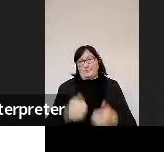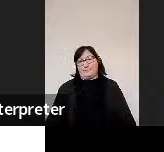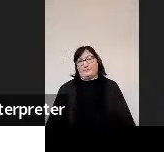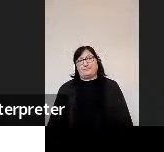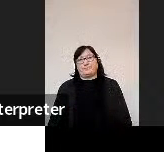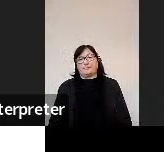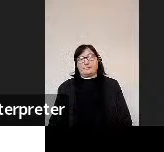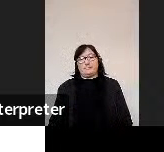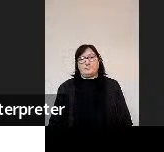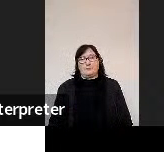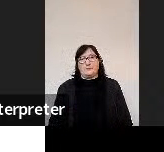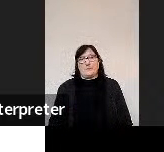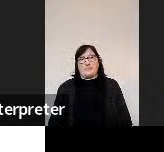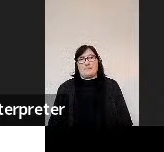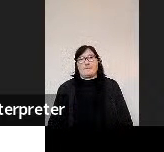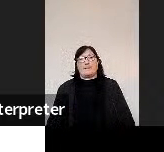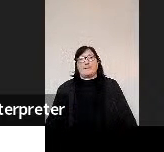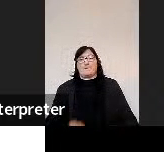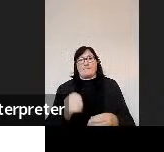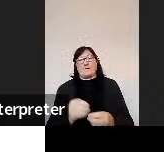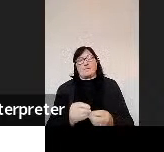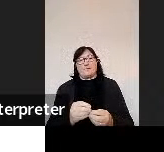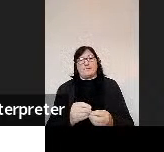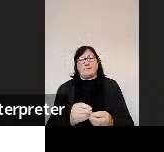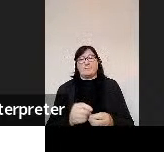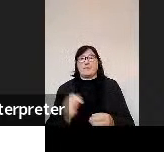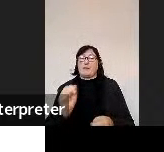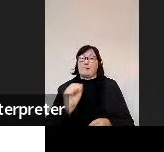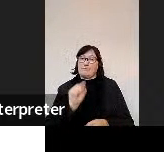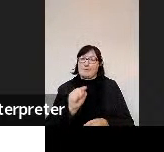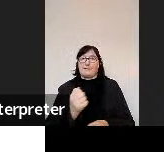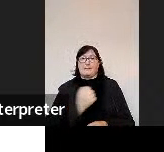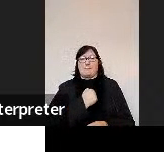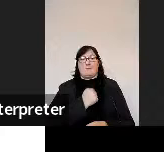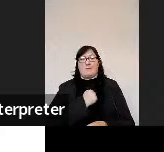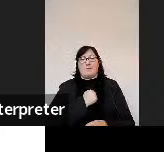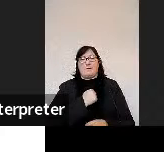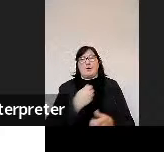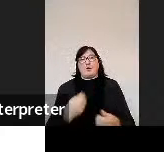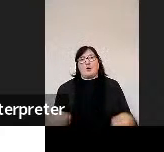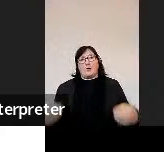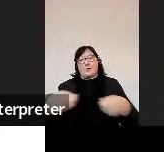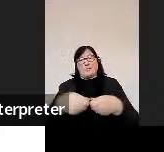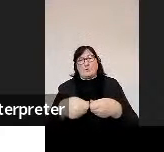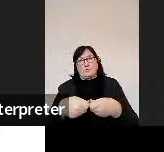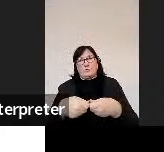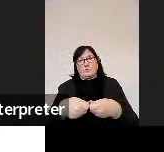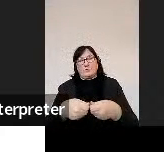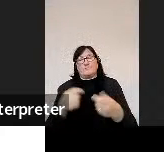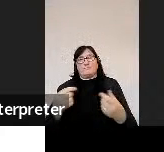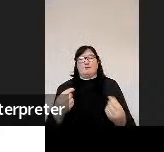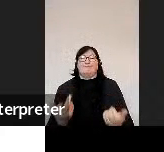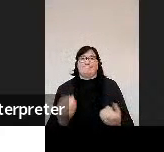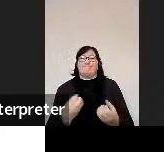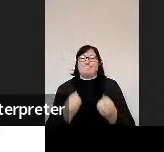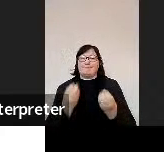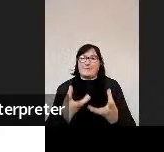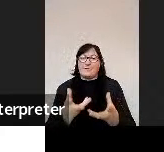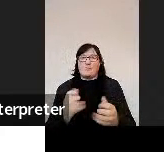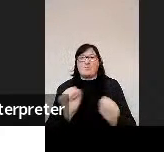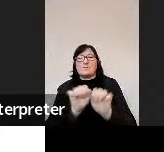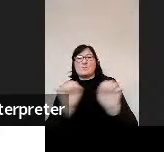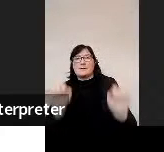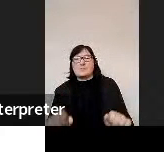Colleagues and members of trade, so that's my contribution today in terms of providing some system navigation guidance. I hope it